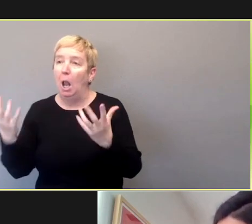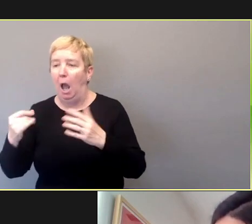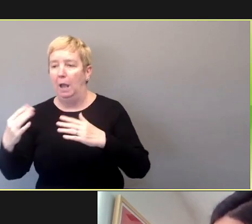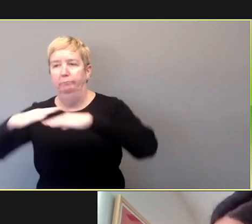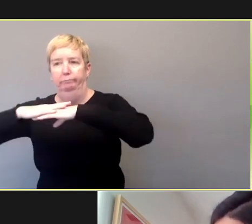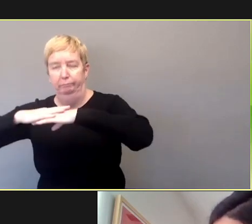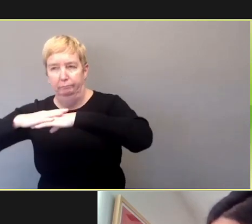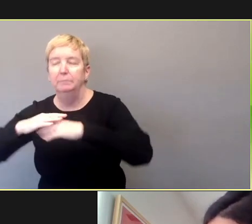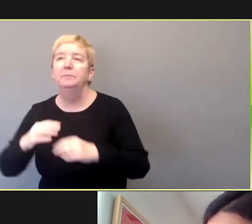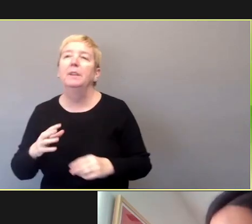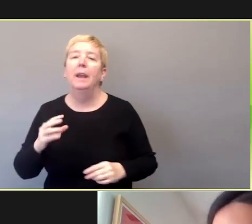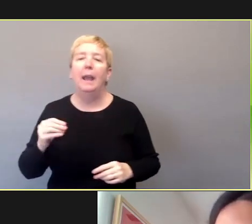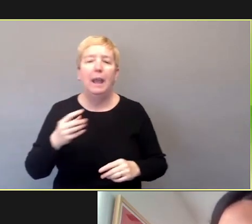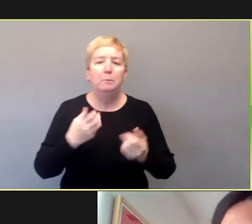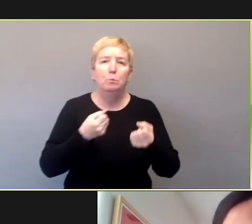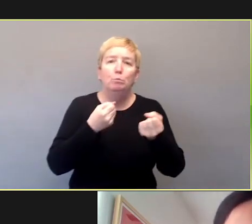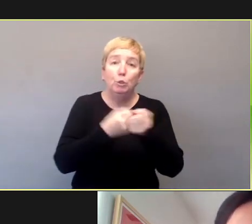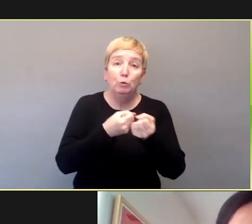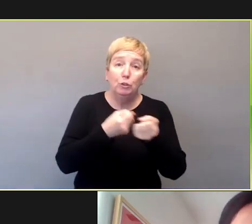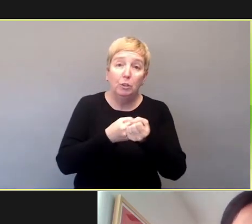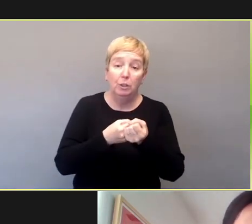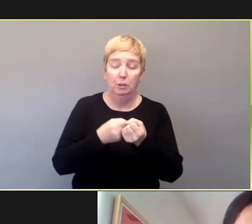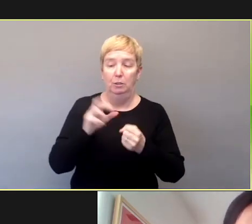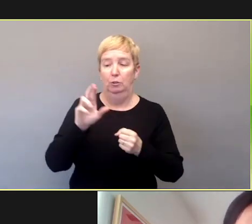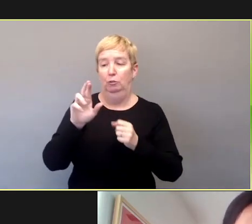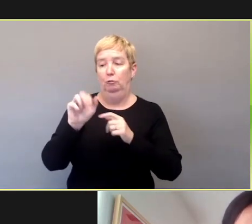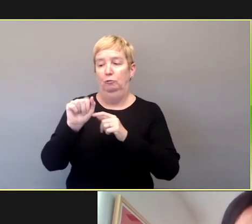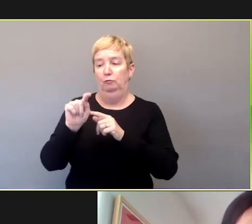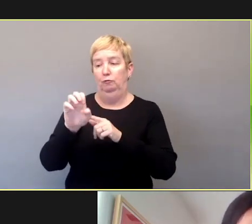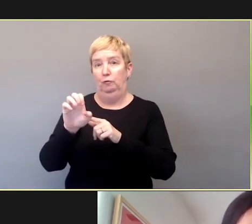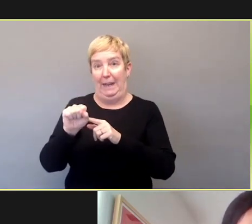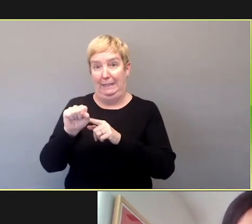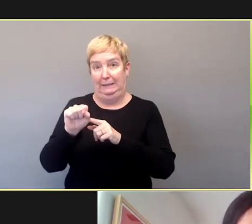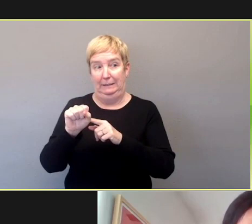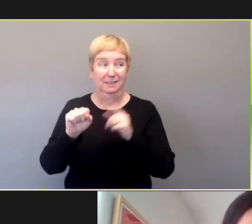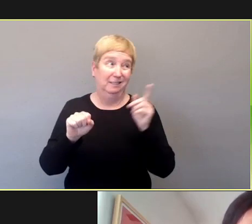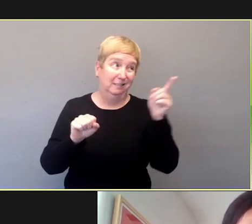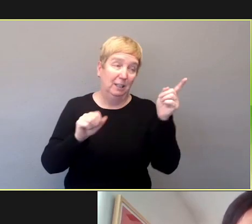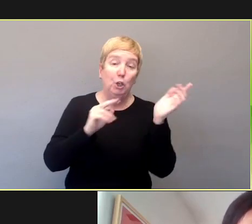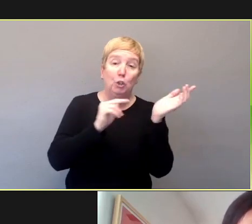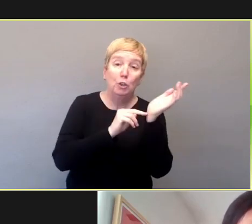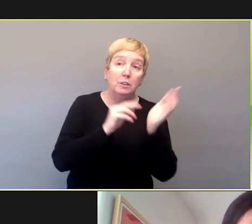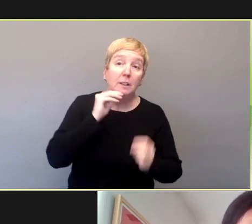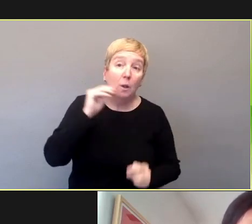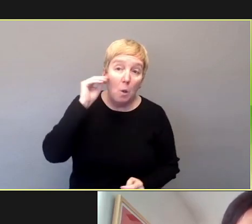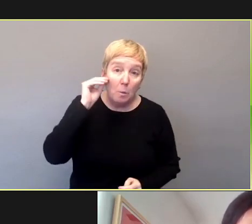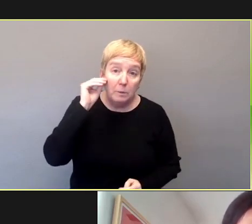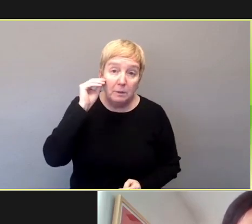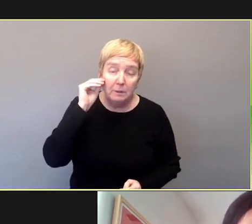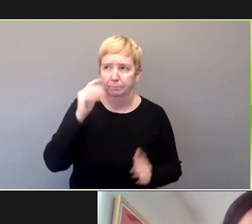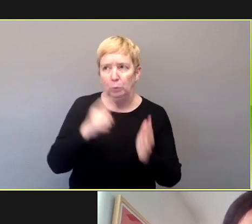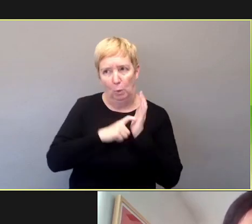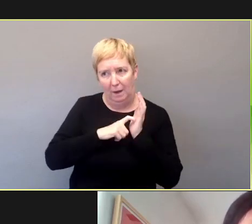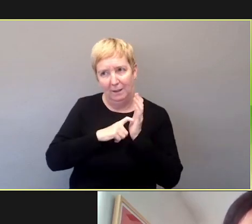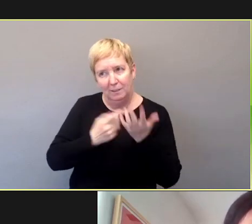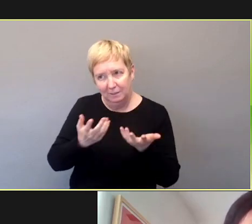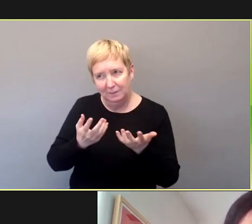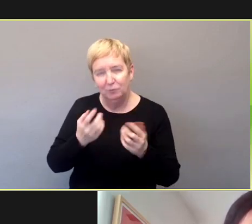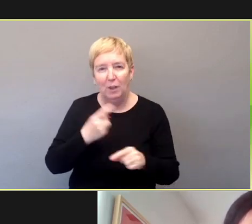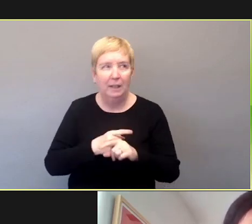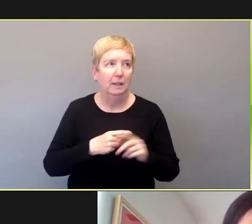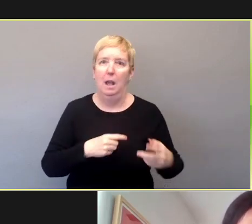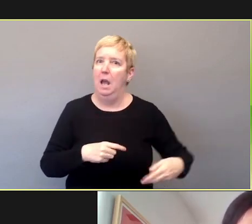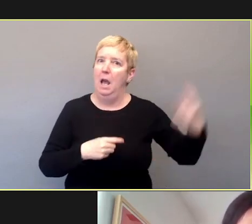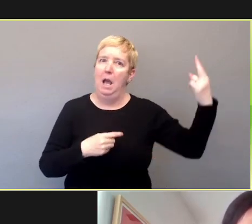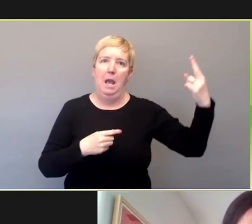and booster rates at places like nursing homes, of course, they're required now, have been quite high